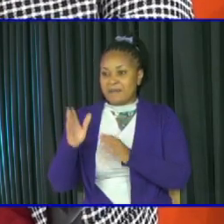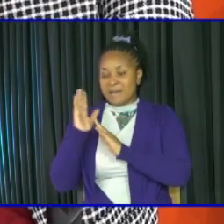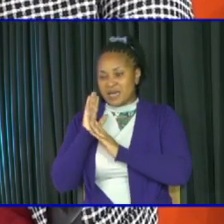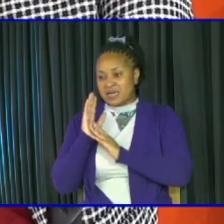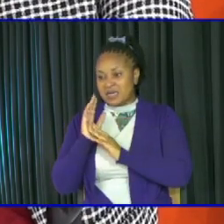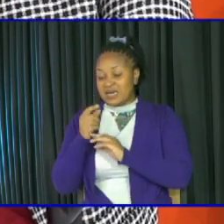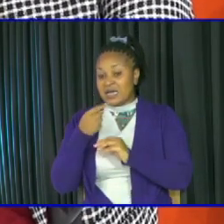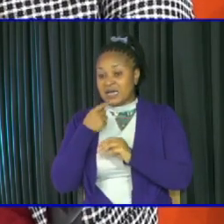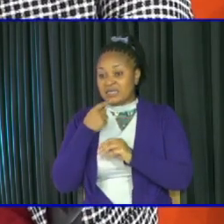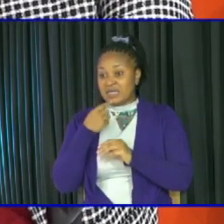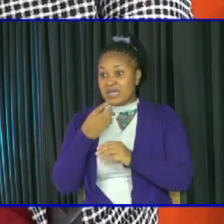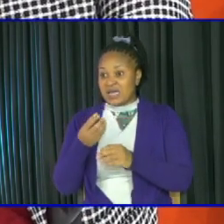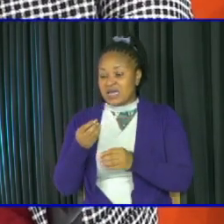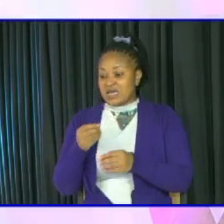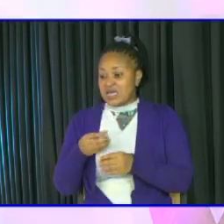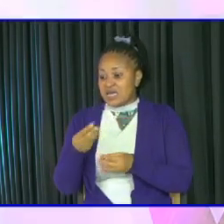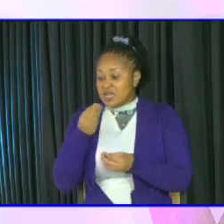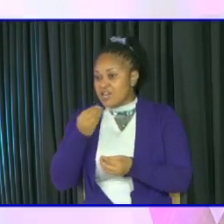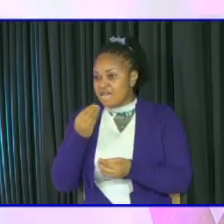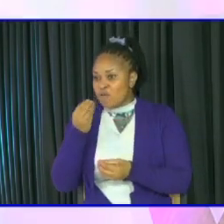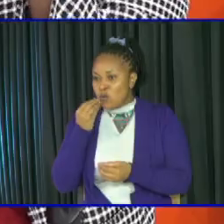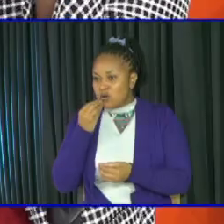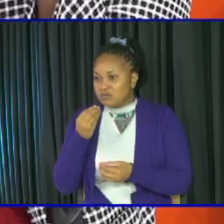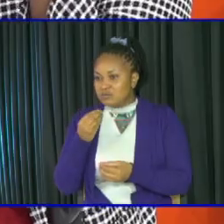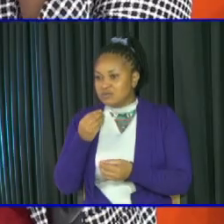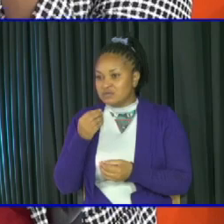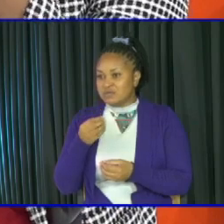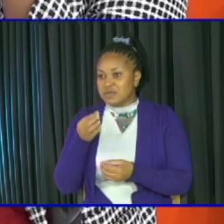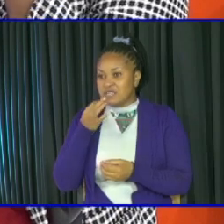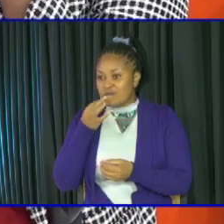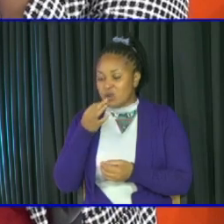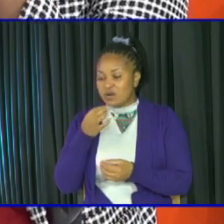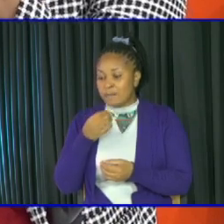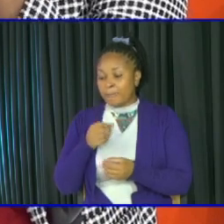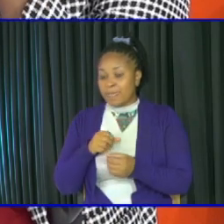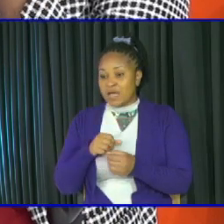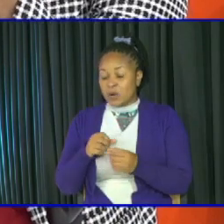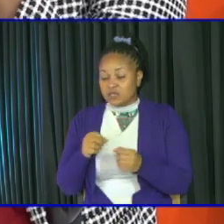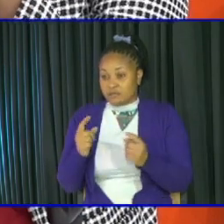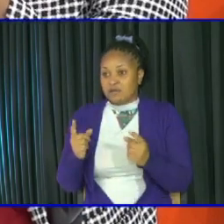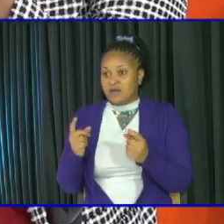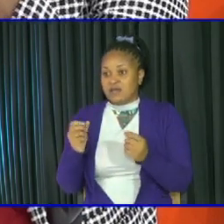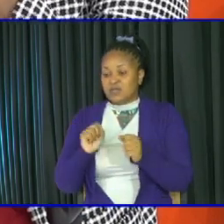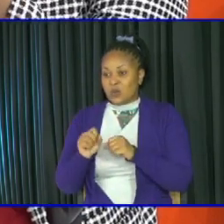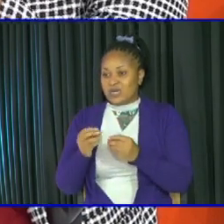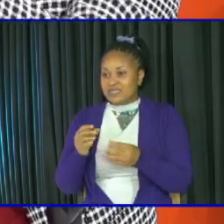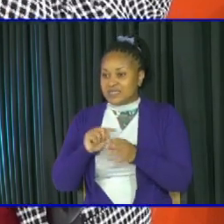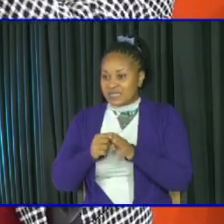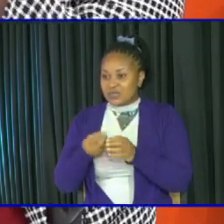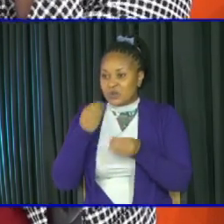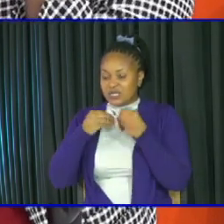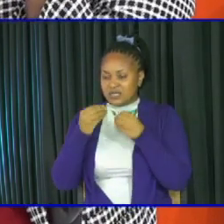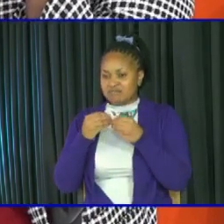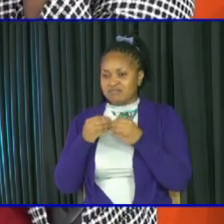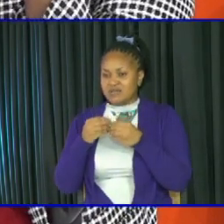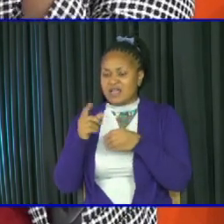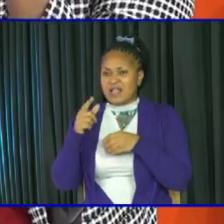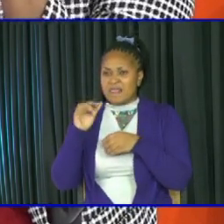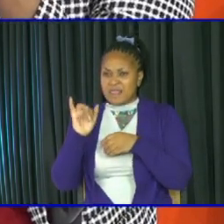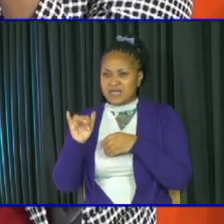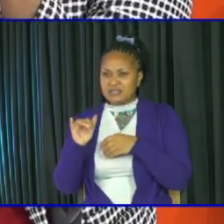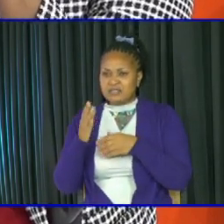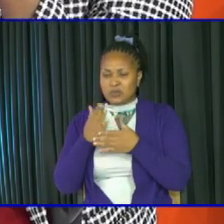was so afraid of him that I just started to eat. And so, you know, these are some of the things that take you through rough times. One day,